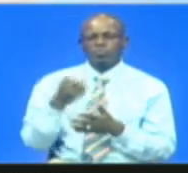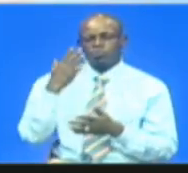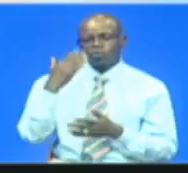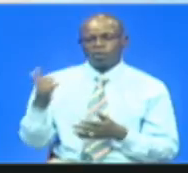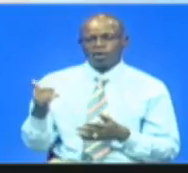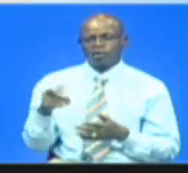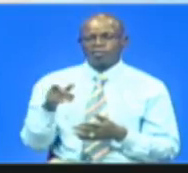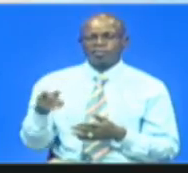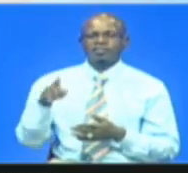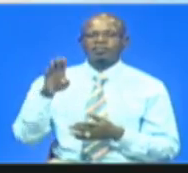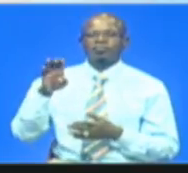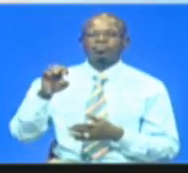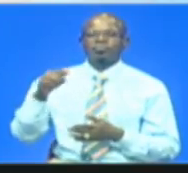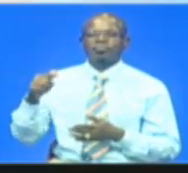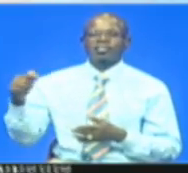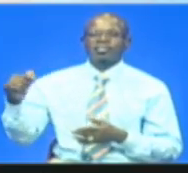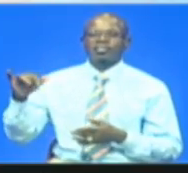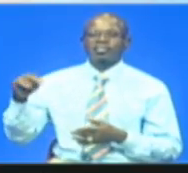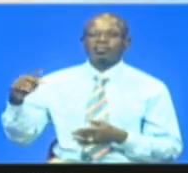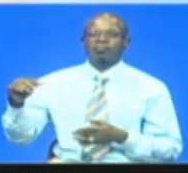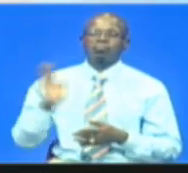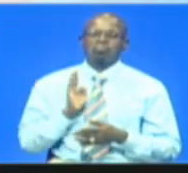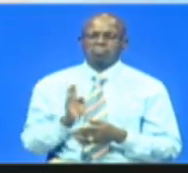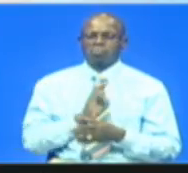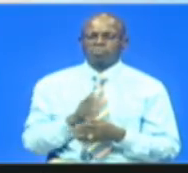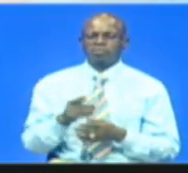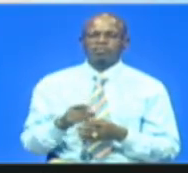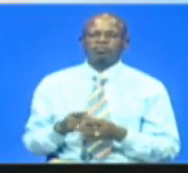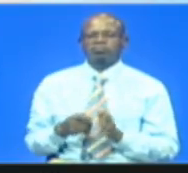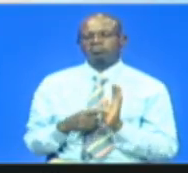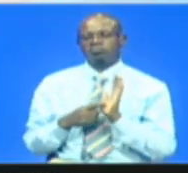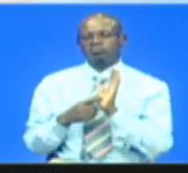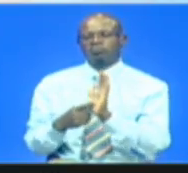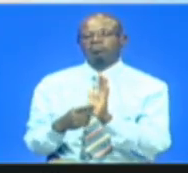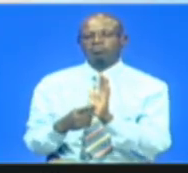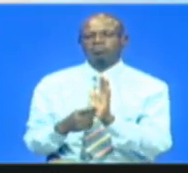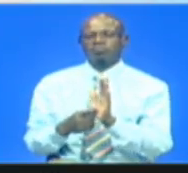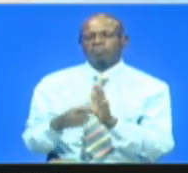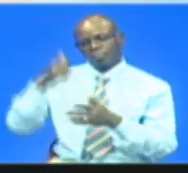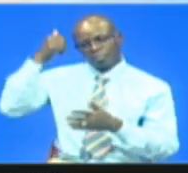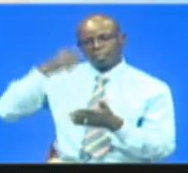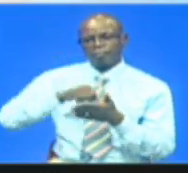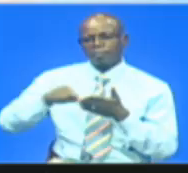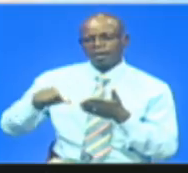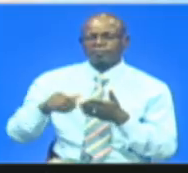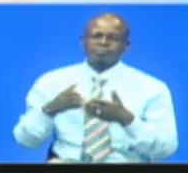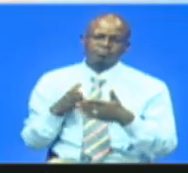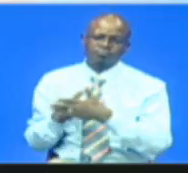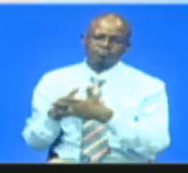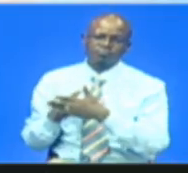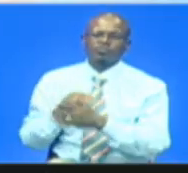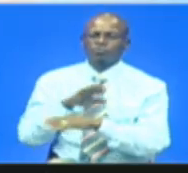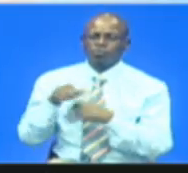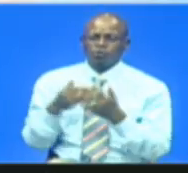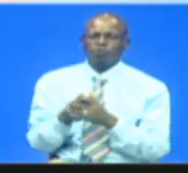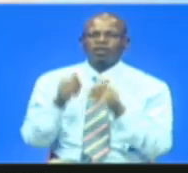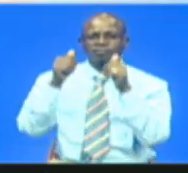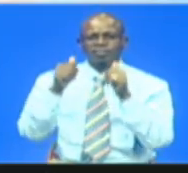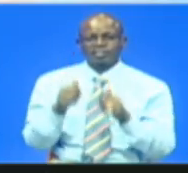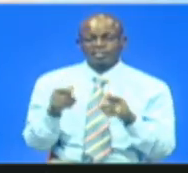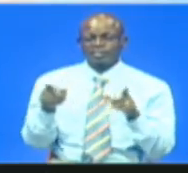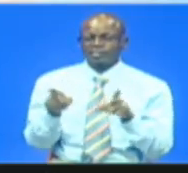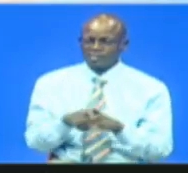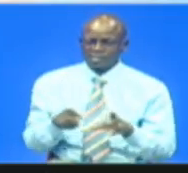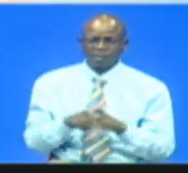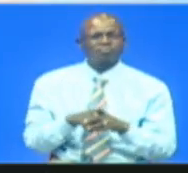board has issued a ban on all outdoor and social media advertisements on gambling. And not just that, but TV gambling